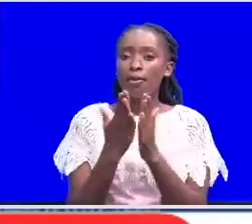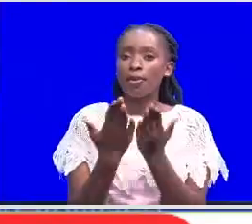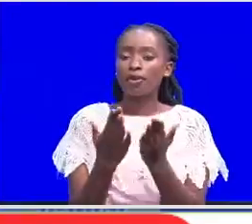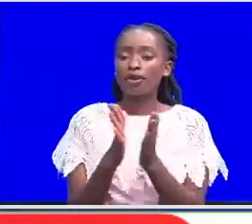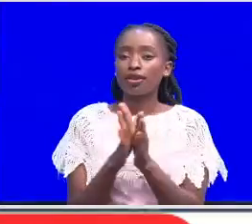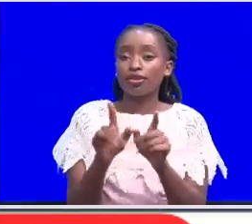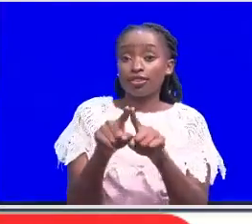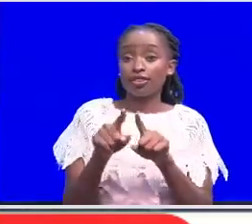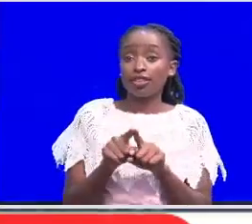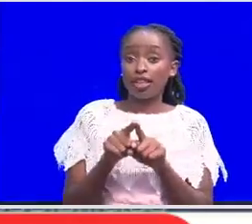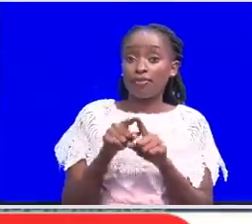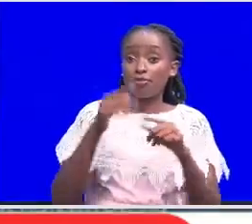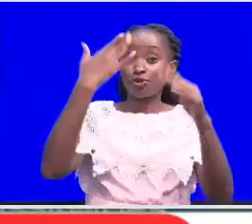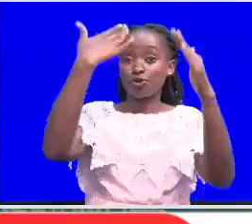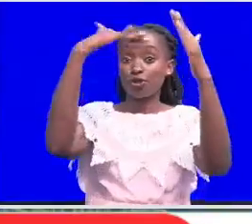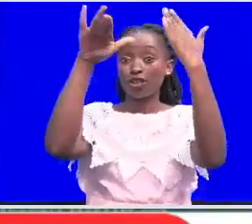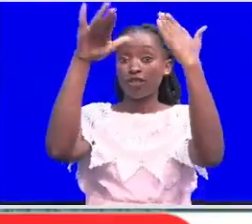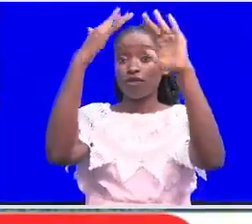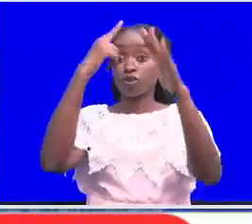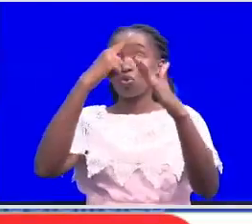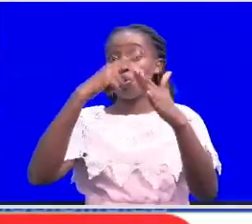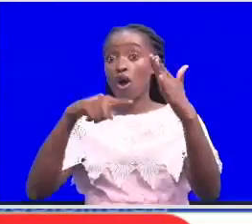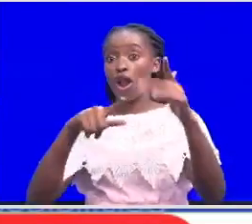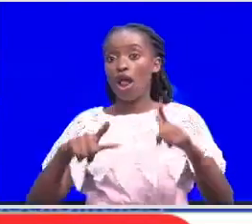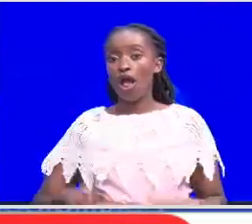the University of Life.